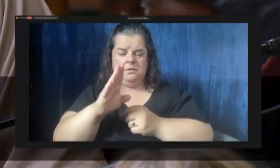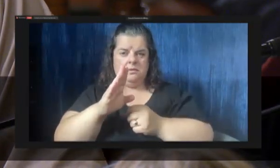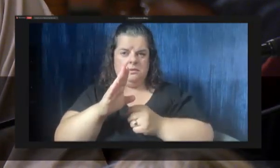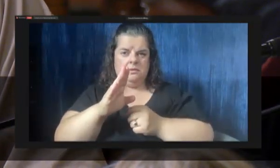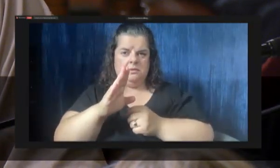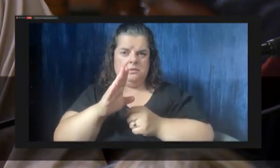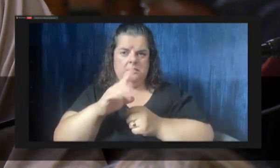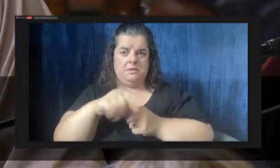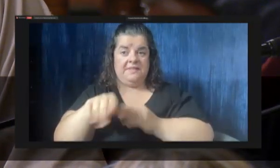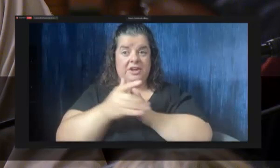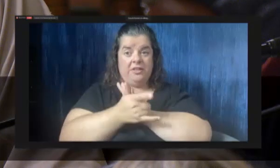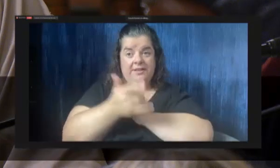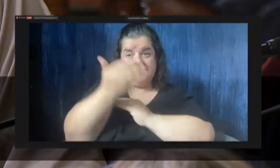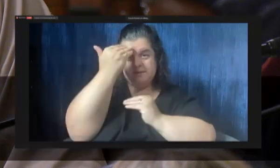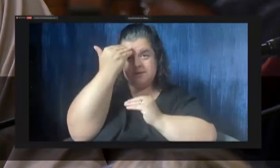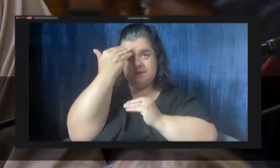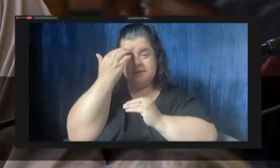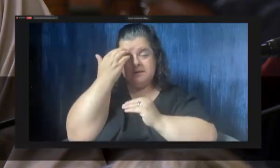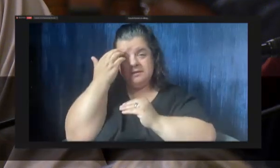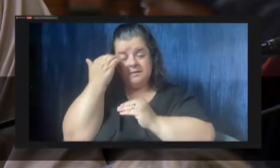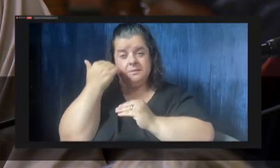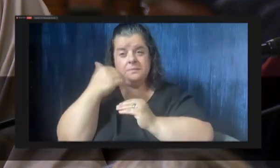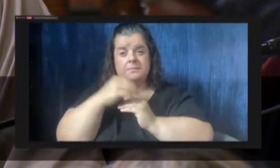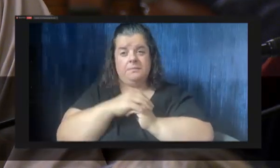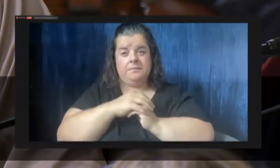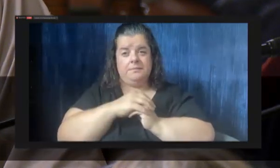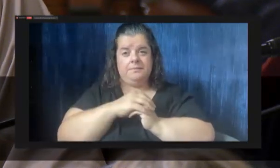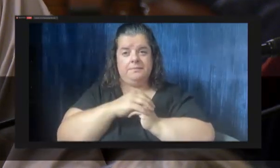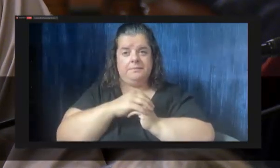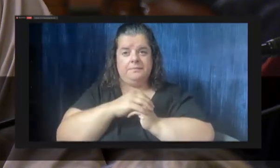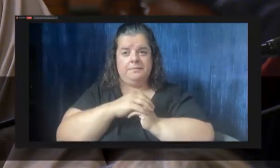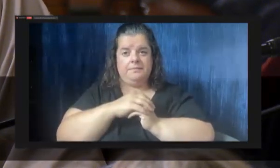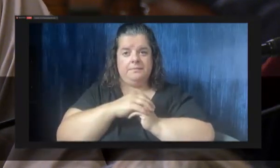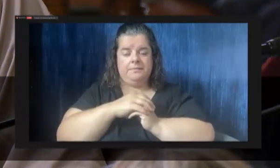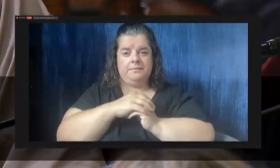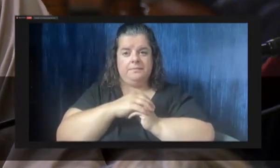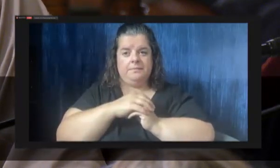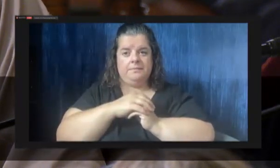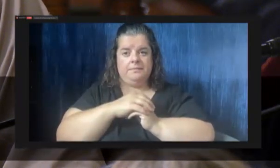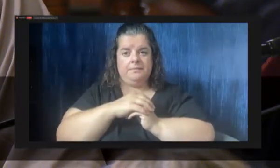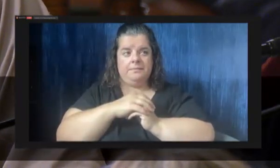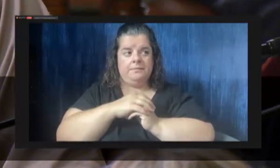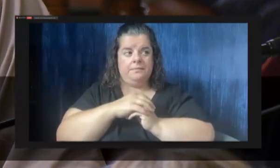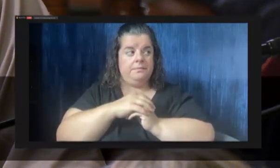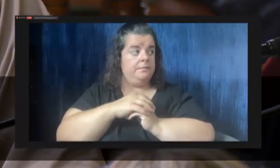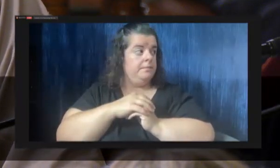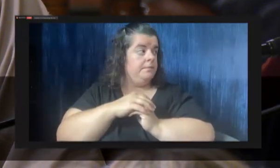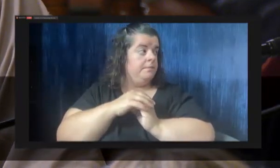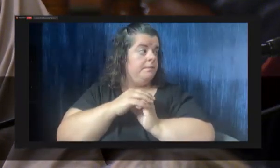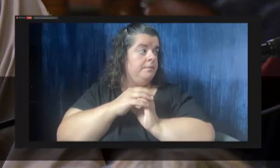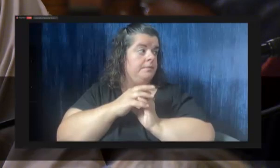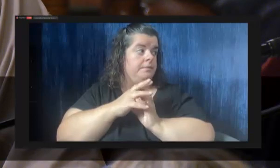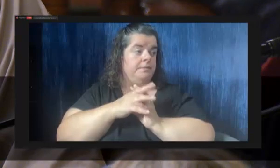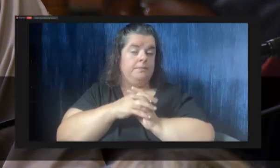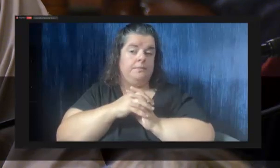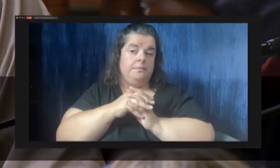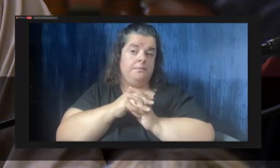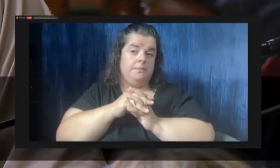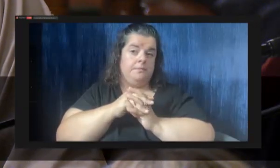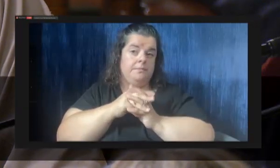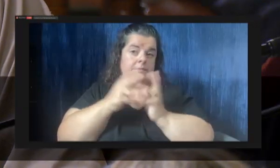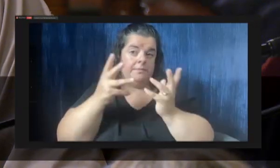the experts. They do this for a living. The USDA works with them hand in